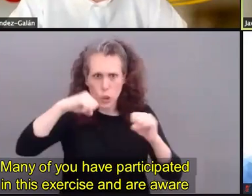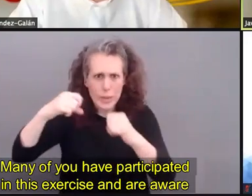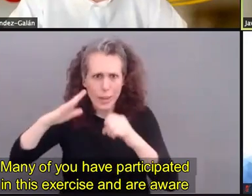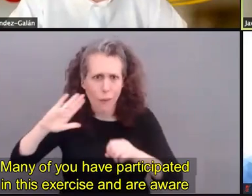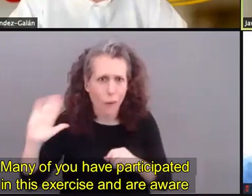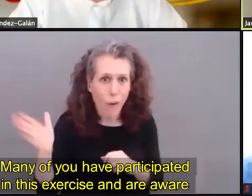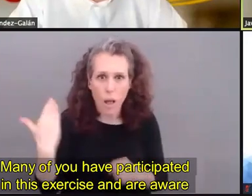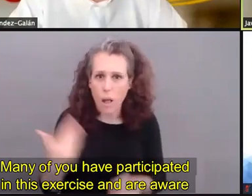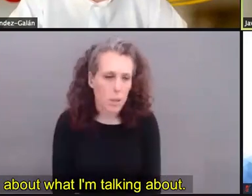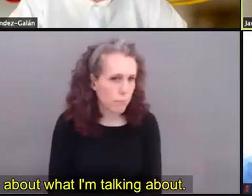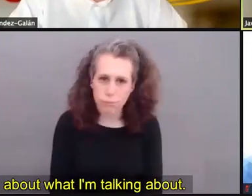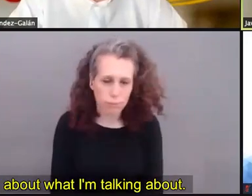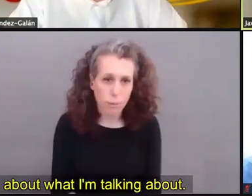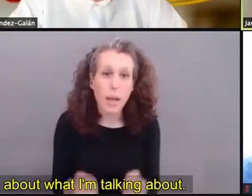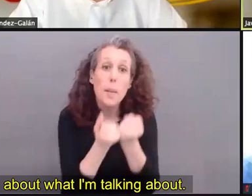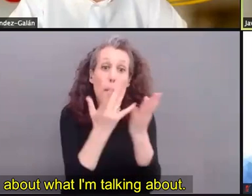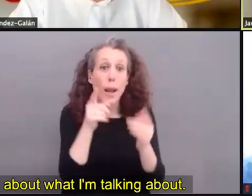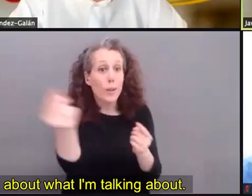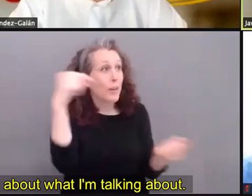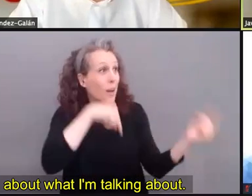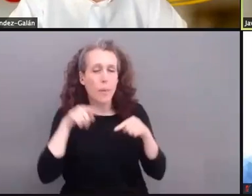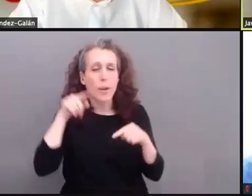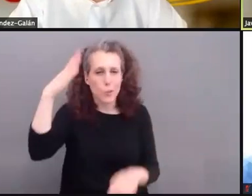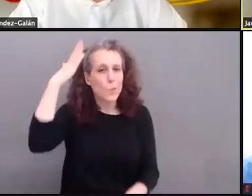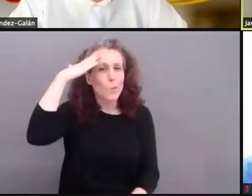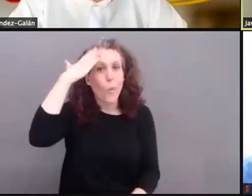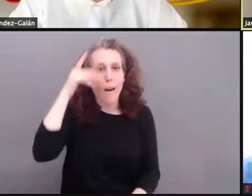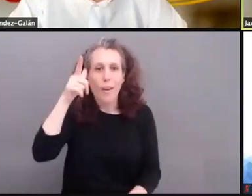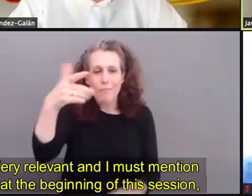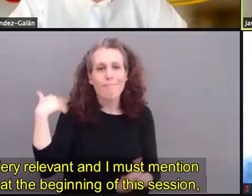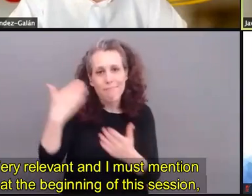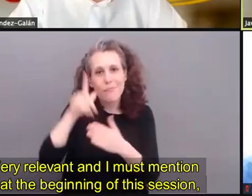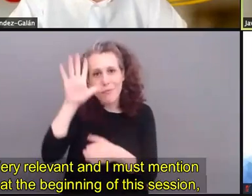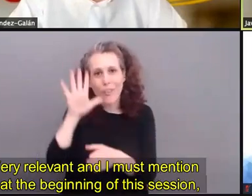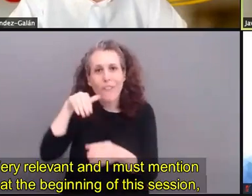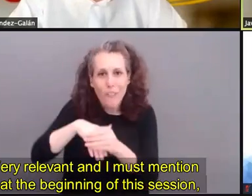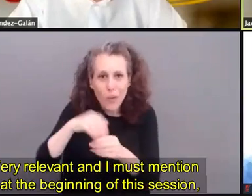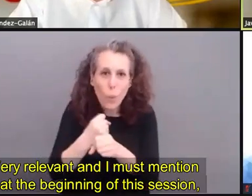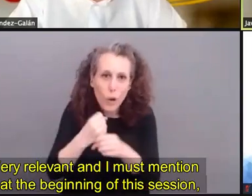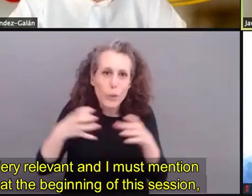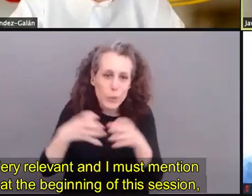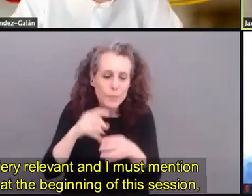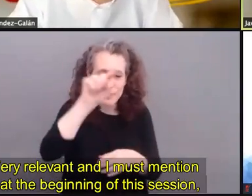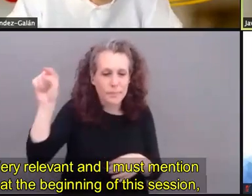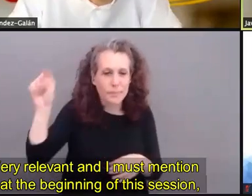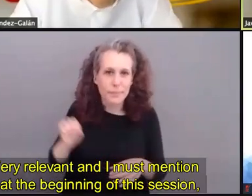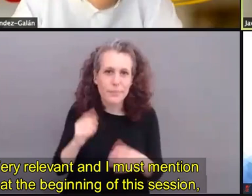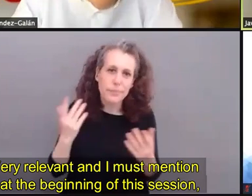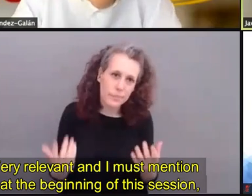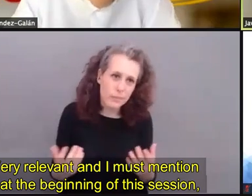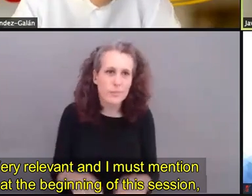and many of you are aware about what I'm talking about. Also very relevant, and